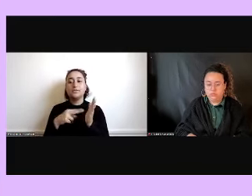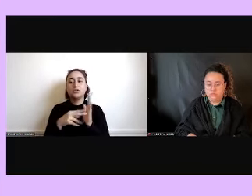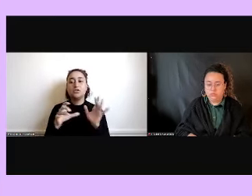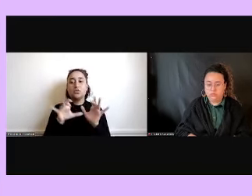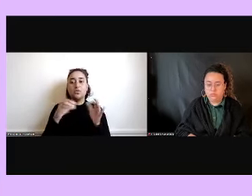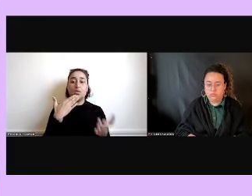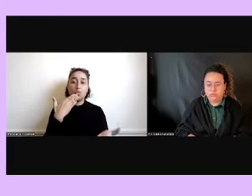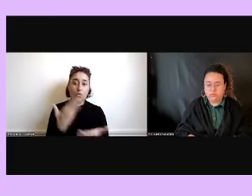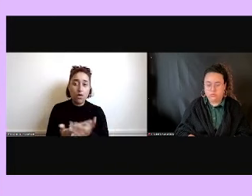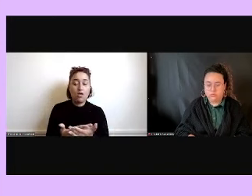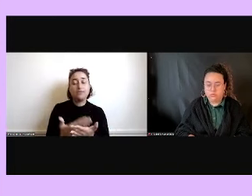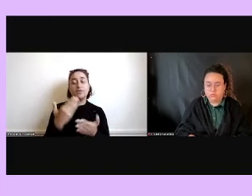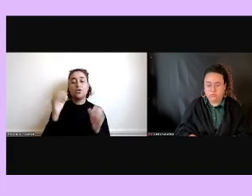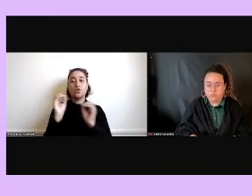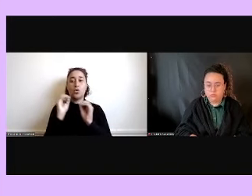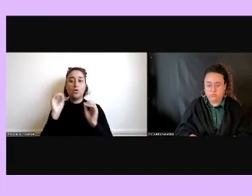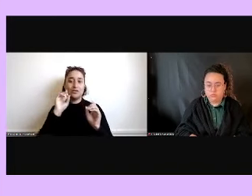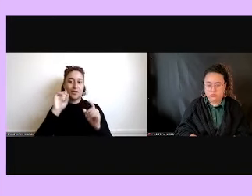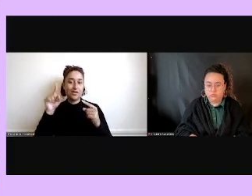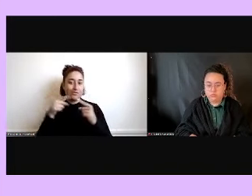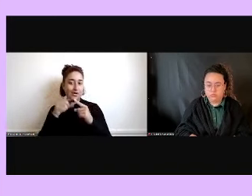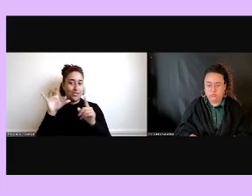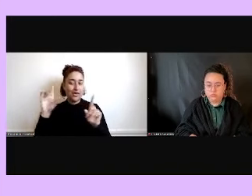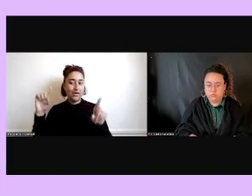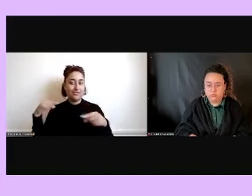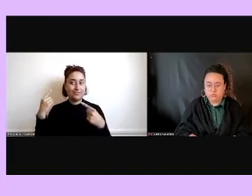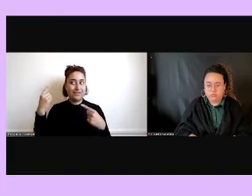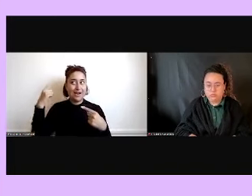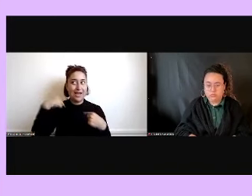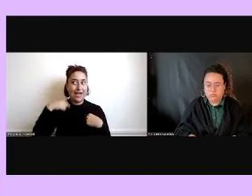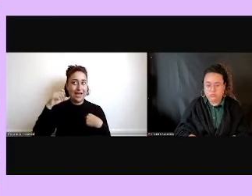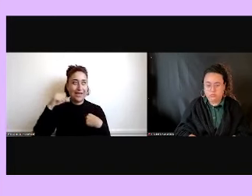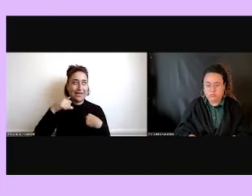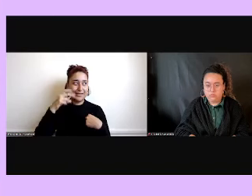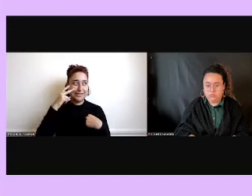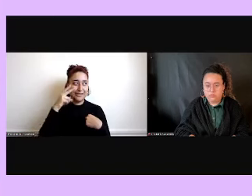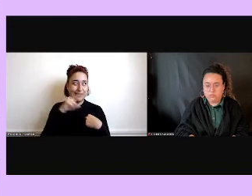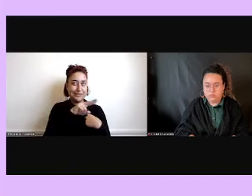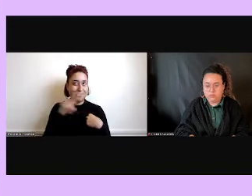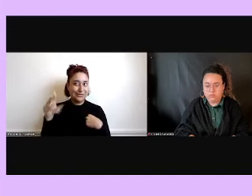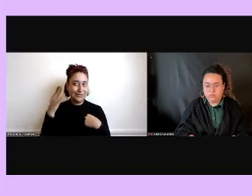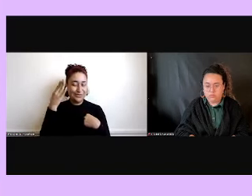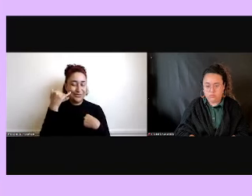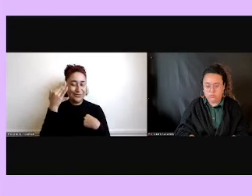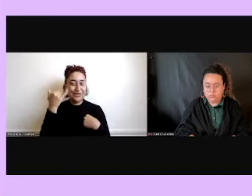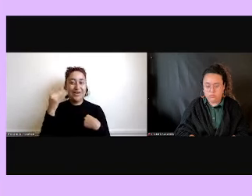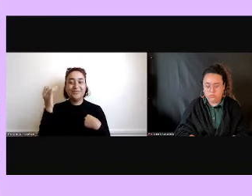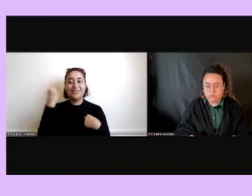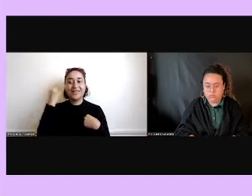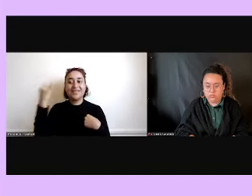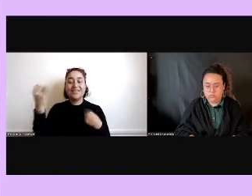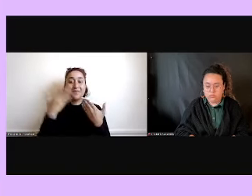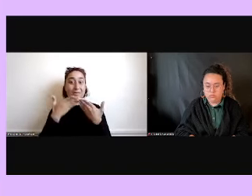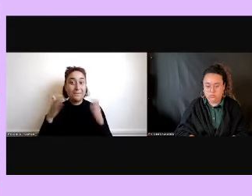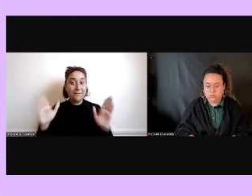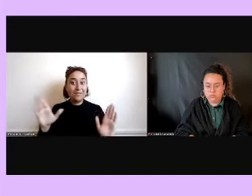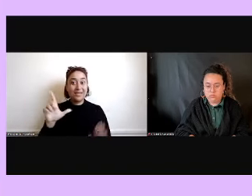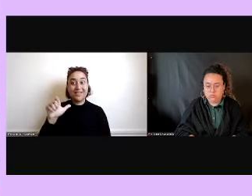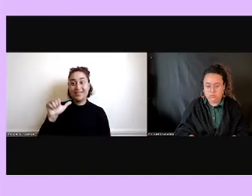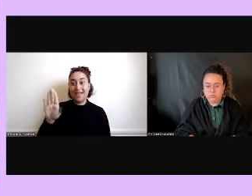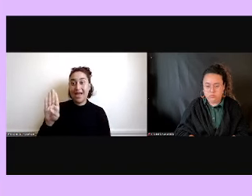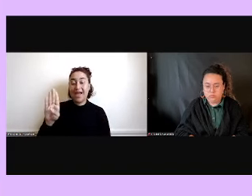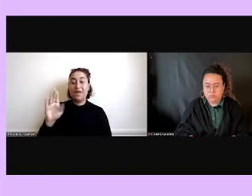well. And no one has thought about that I can tell, which is why the idea of a public lab